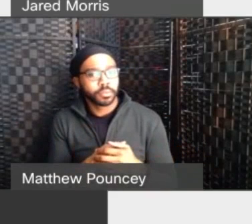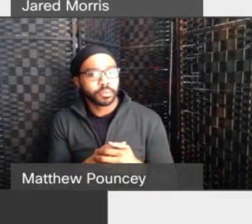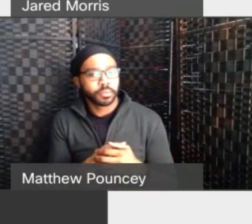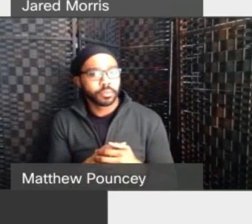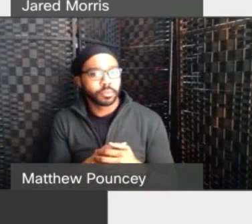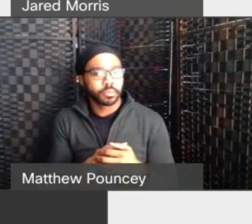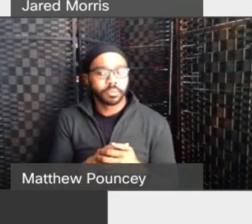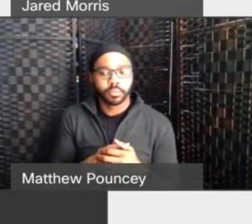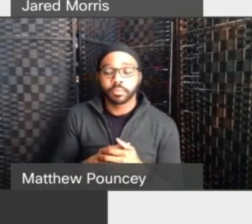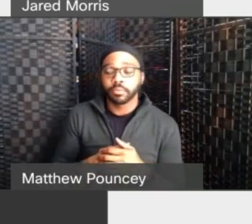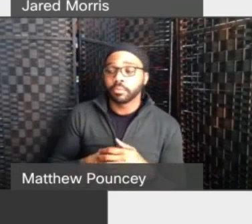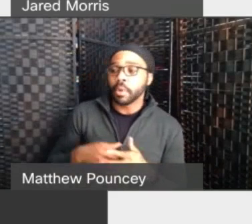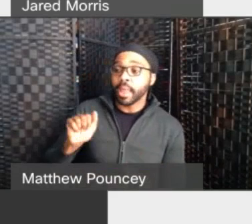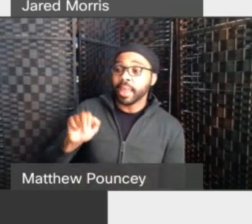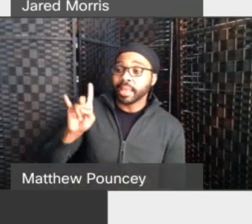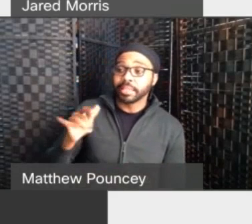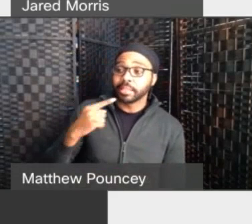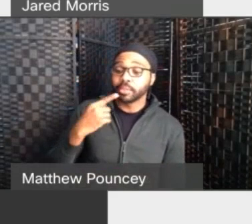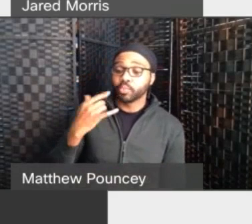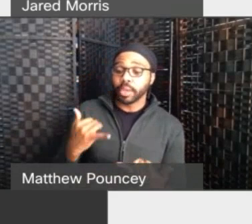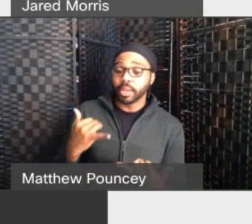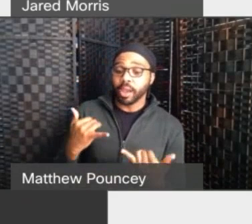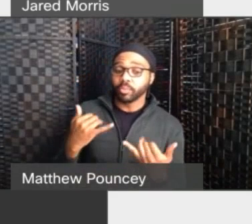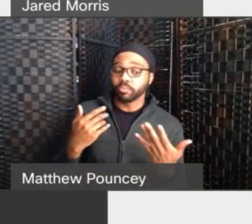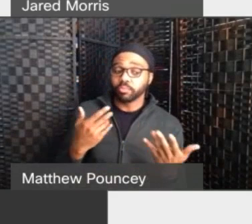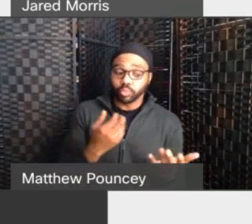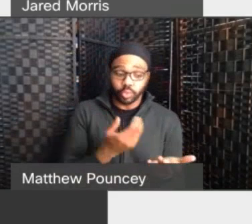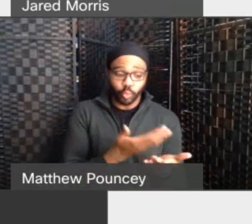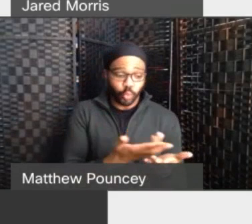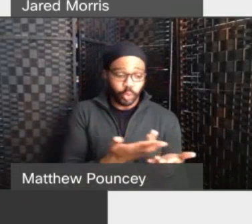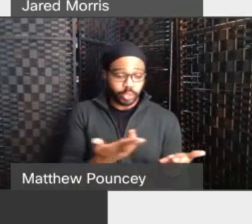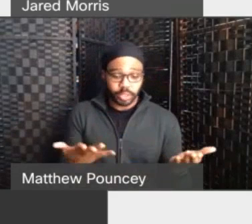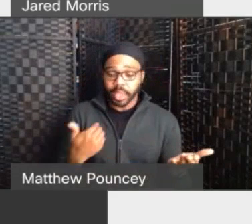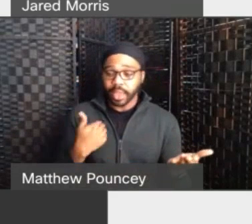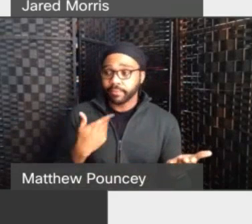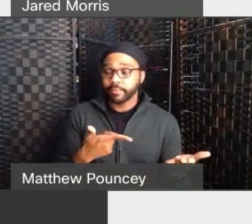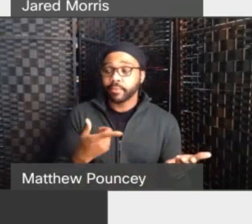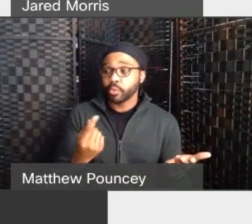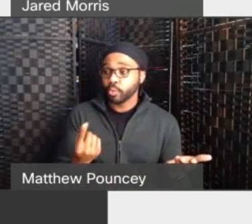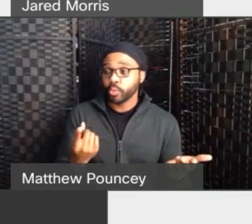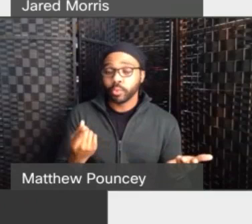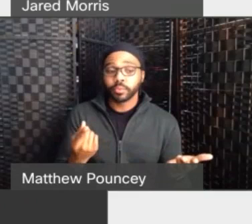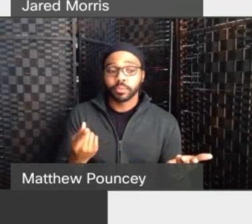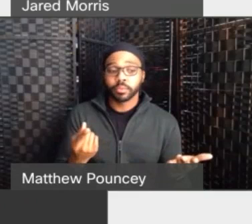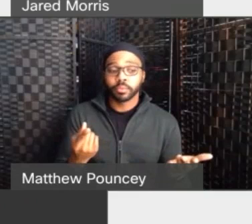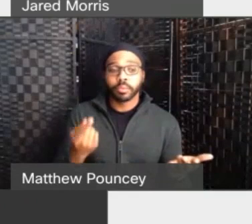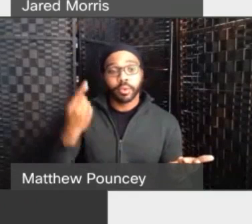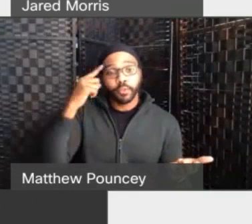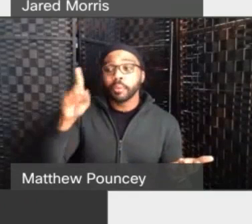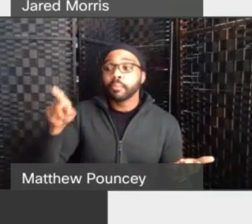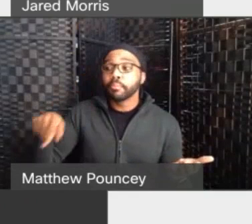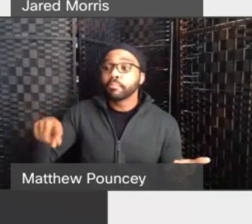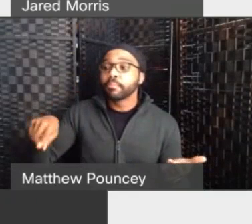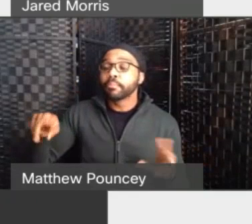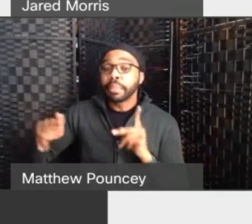So at this time, the resources we have are to go out, are for people to go to a